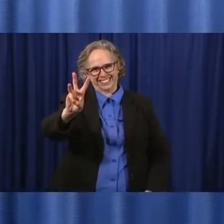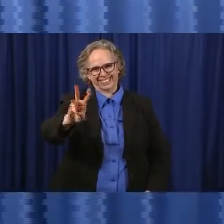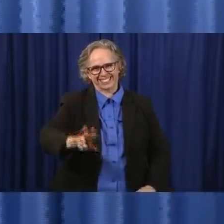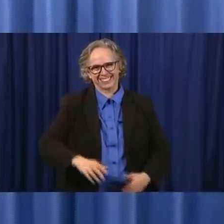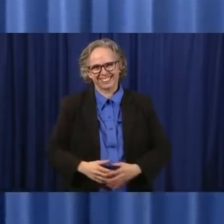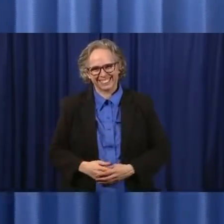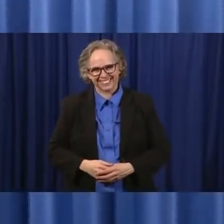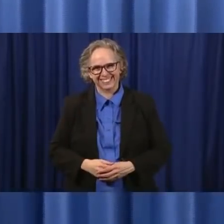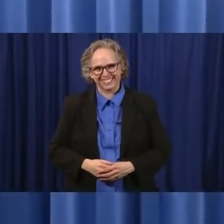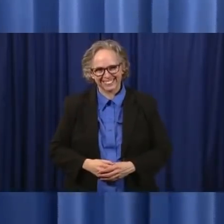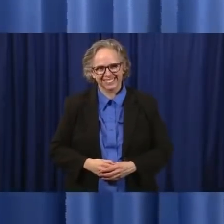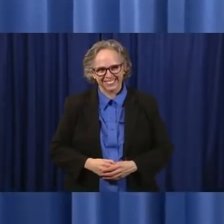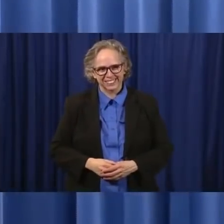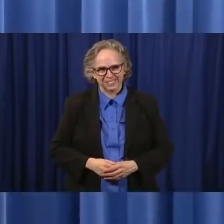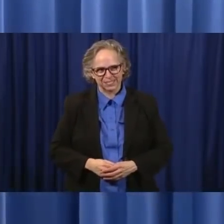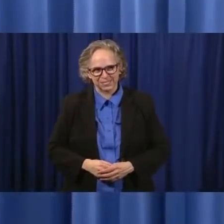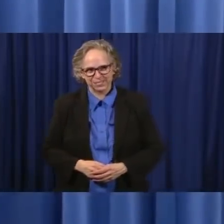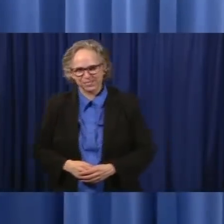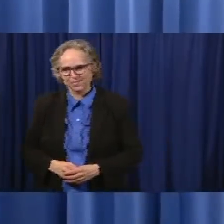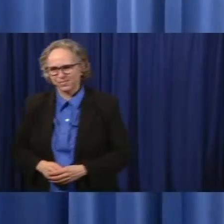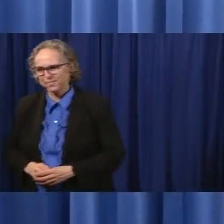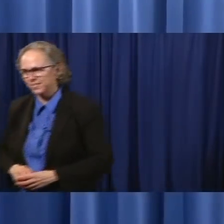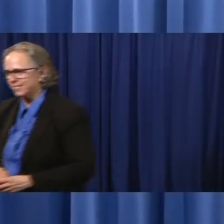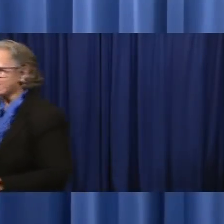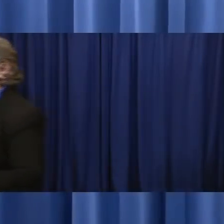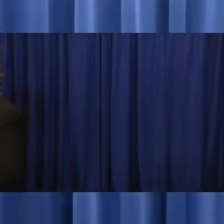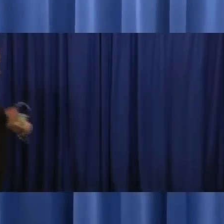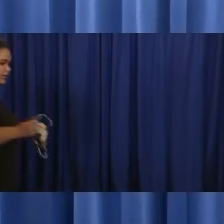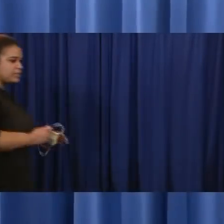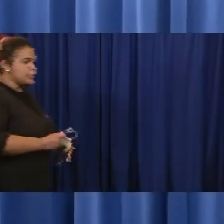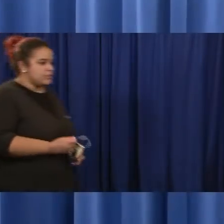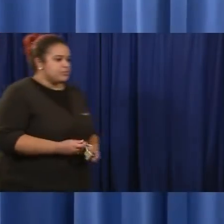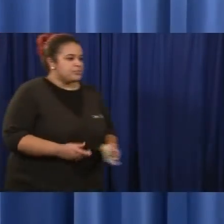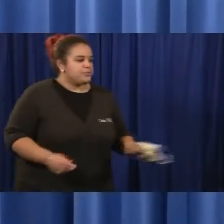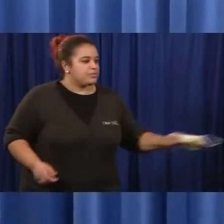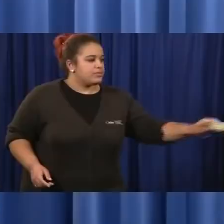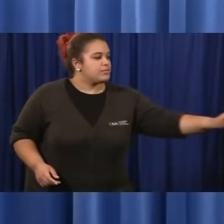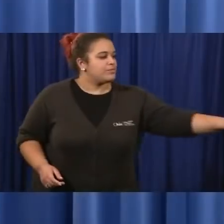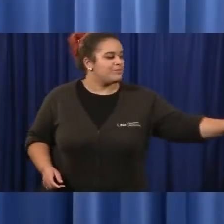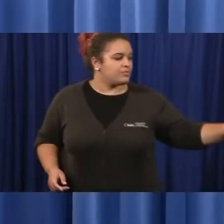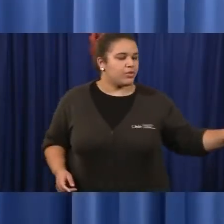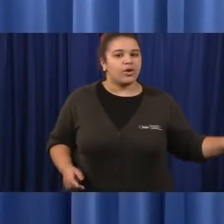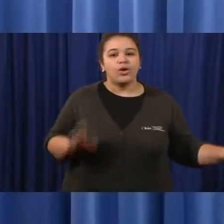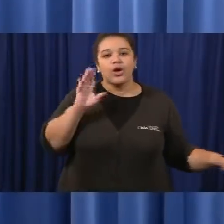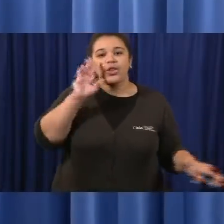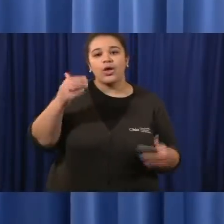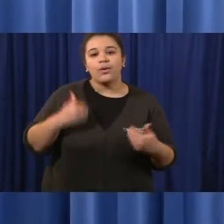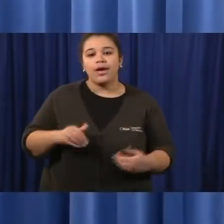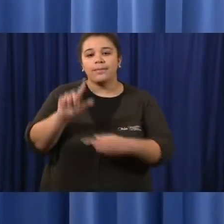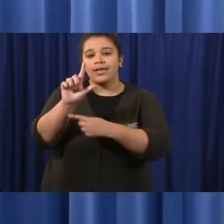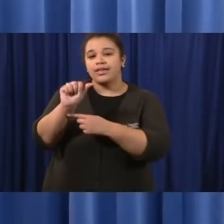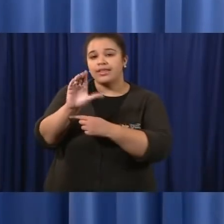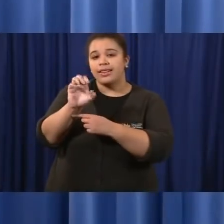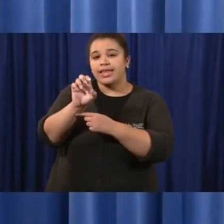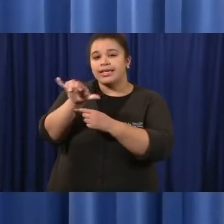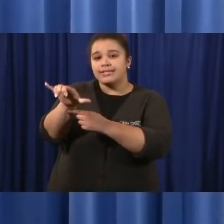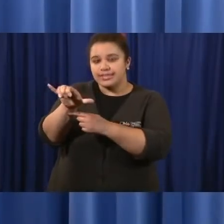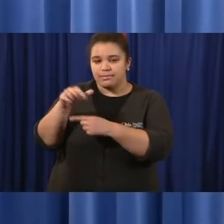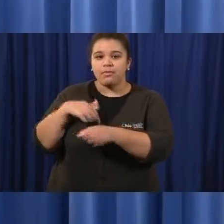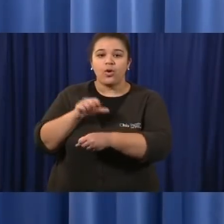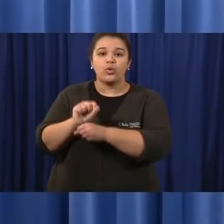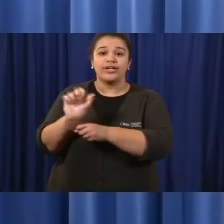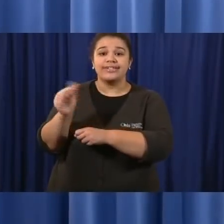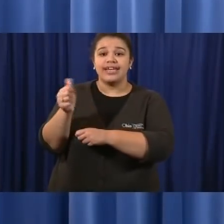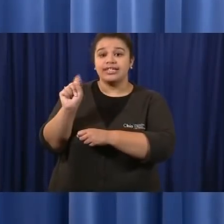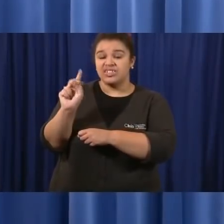Hi, Governor Lacey from 10 TV. Will you keep the safer at home order in place in the 14-day self-quarantine